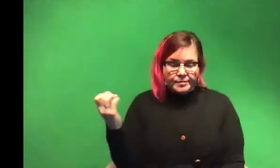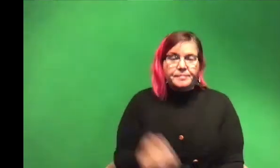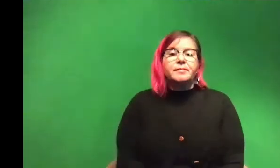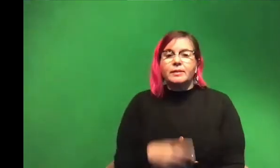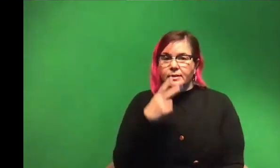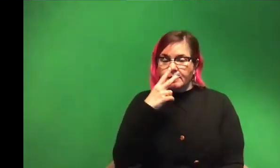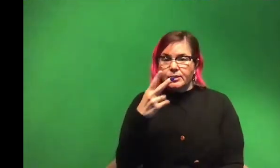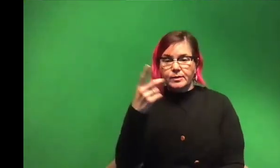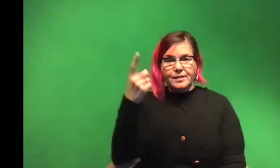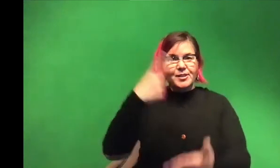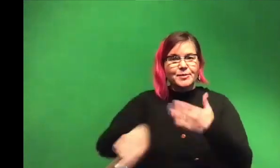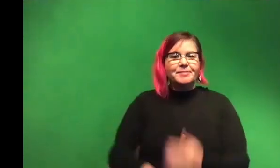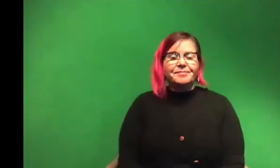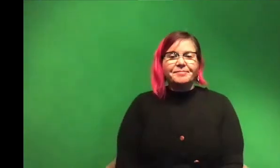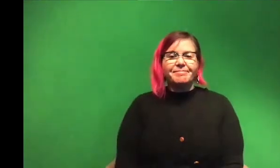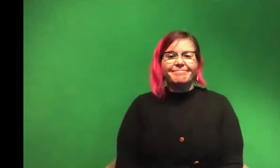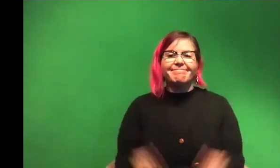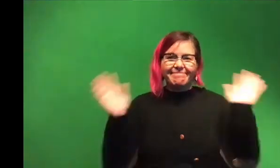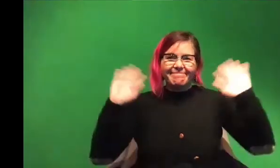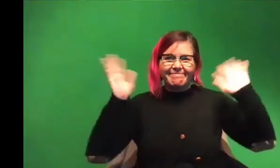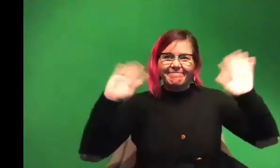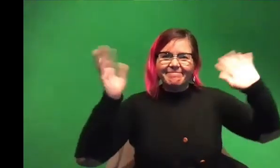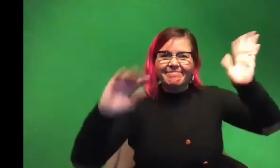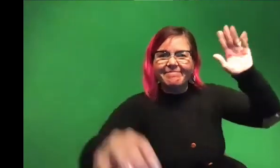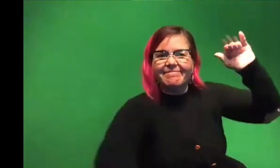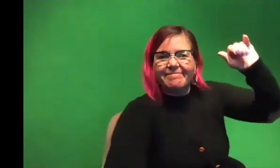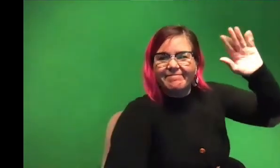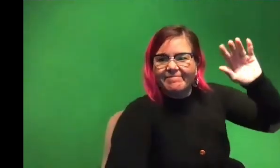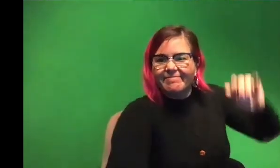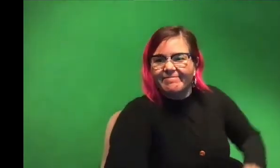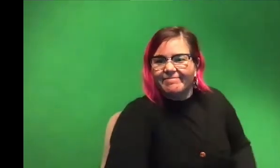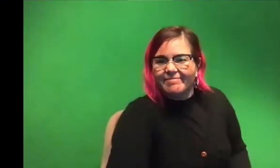see you all next week. Thanks. Thank Bye, you. guys. Bye.